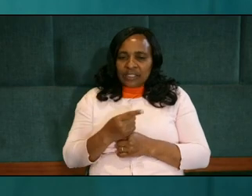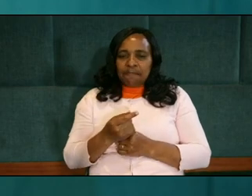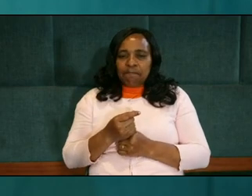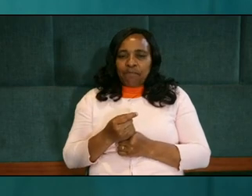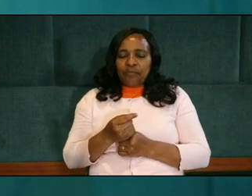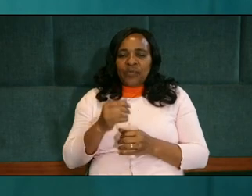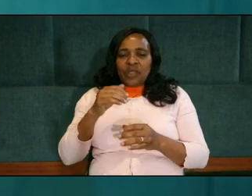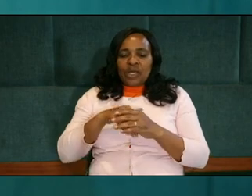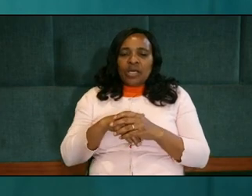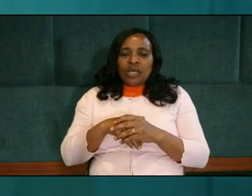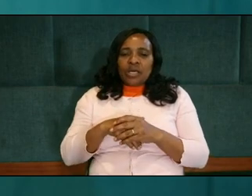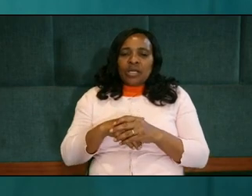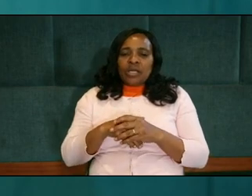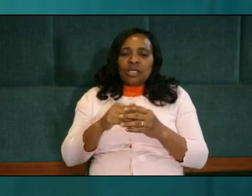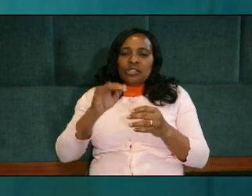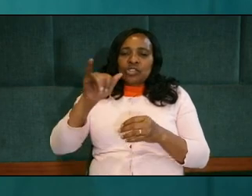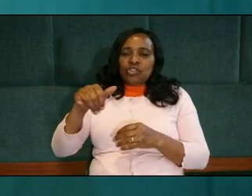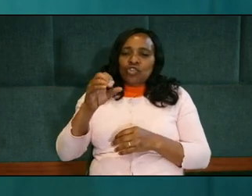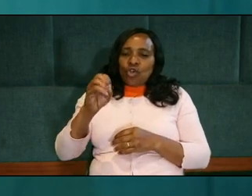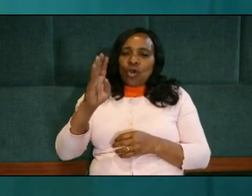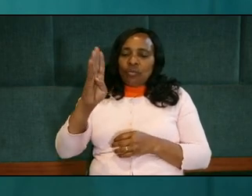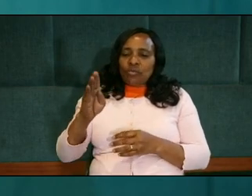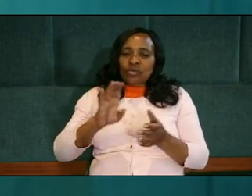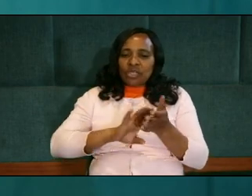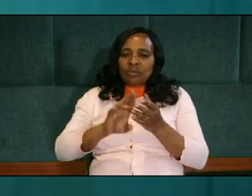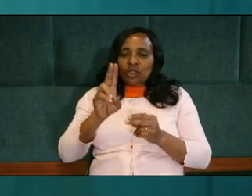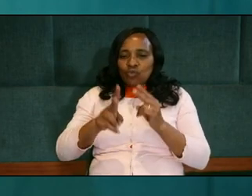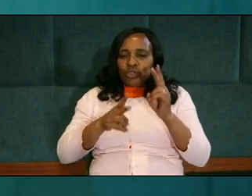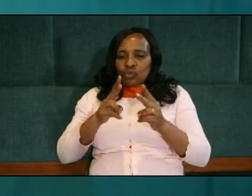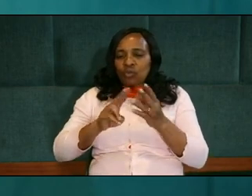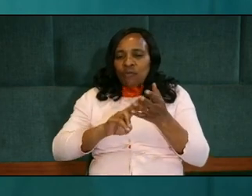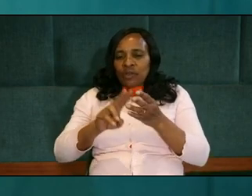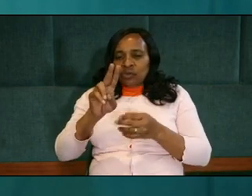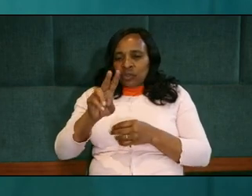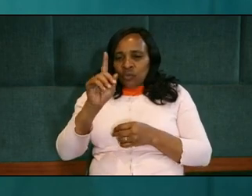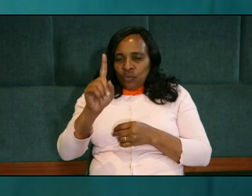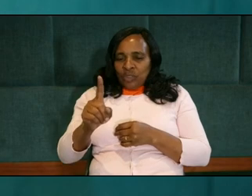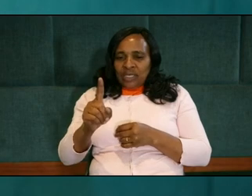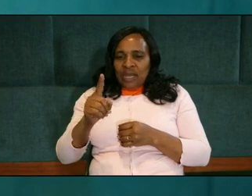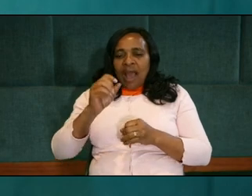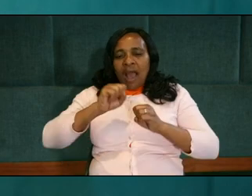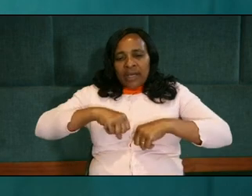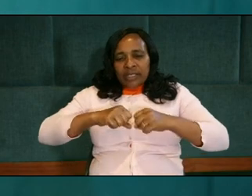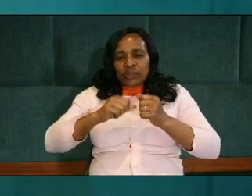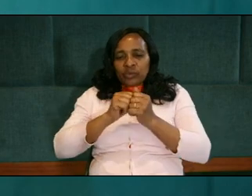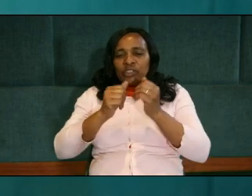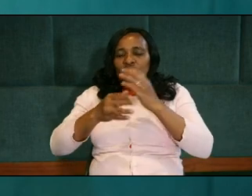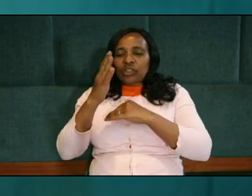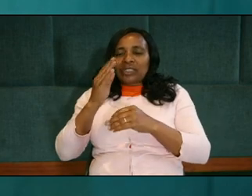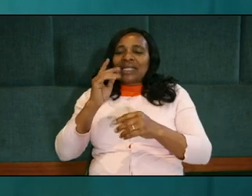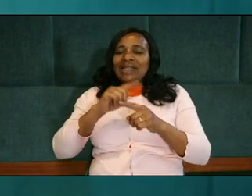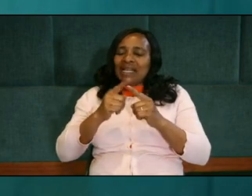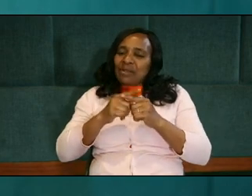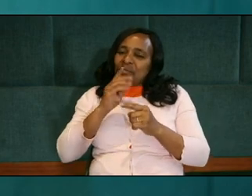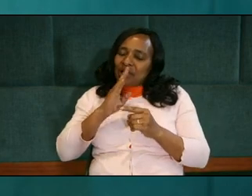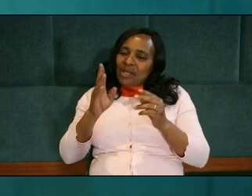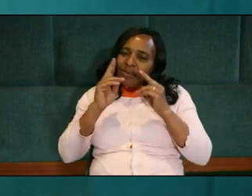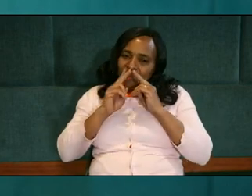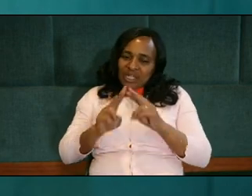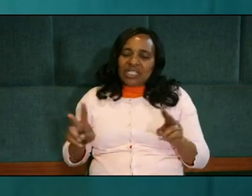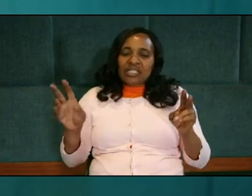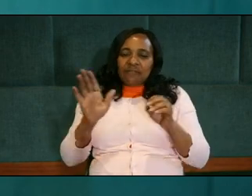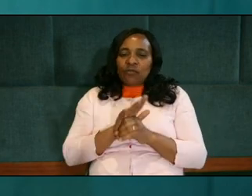Job says in the book of Job 22:21, agree with God and be at peace, thereby